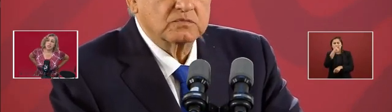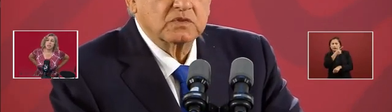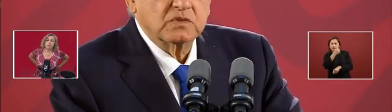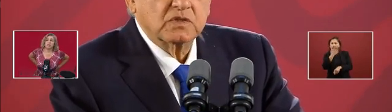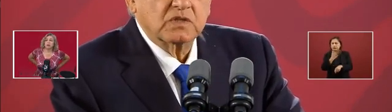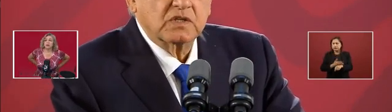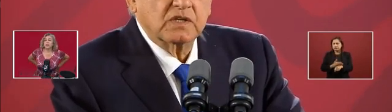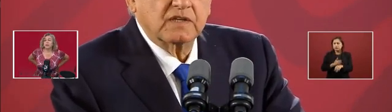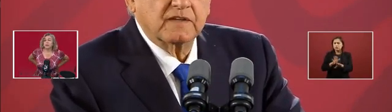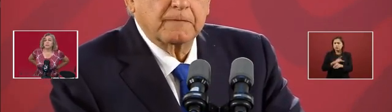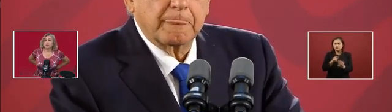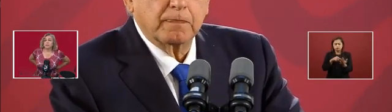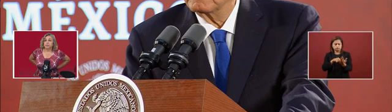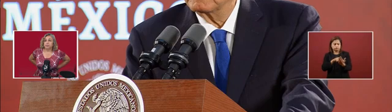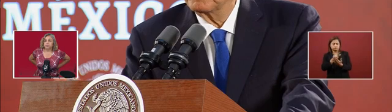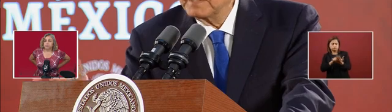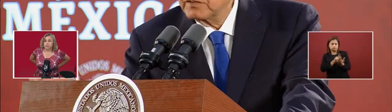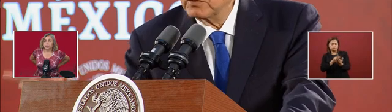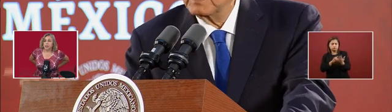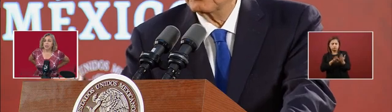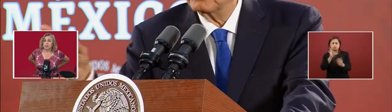de información of information